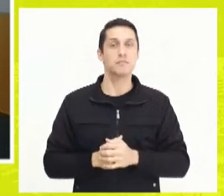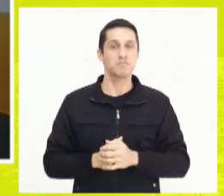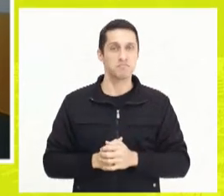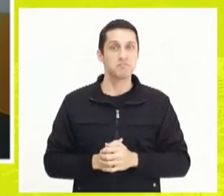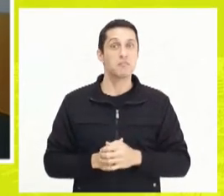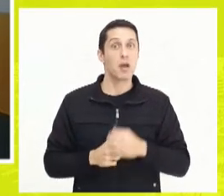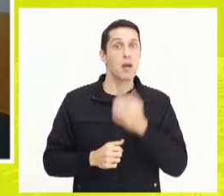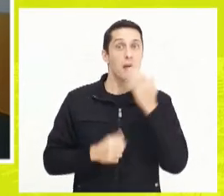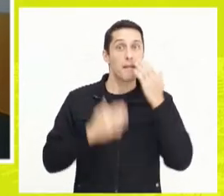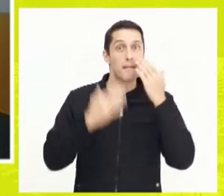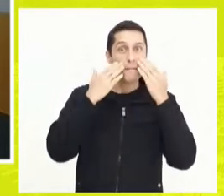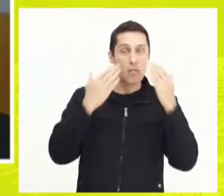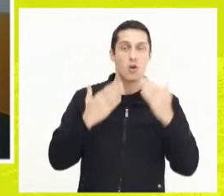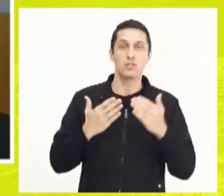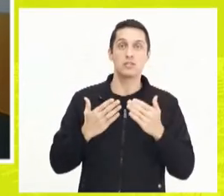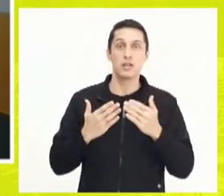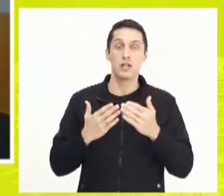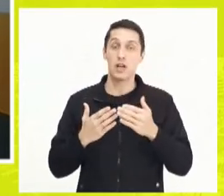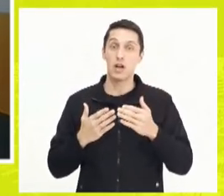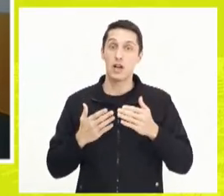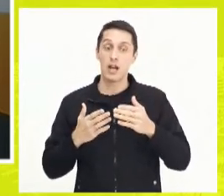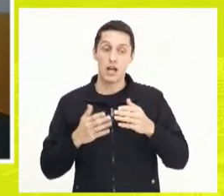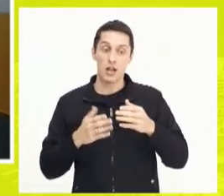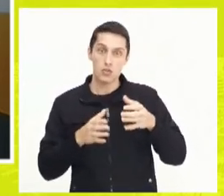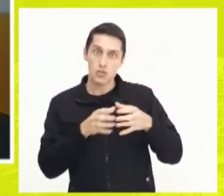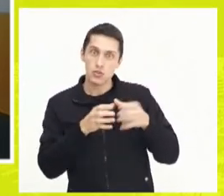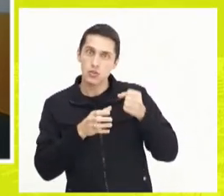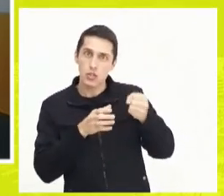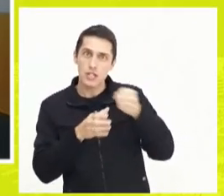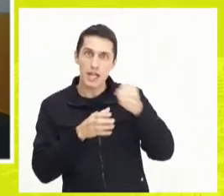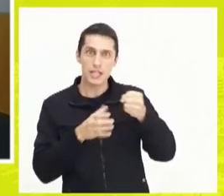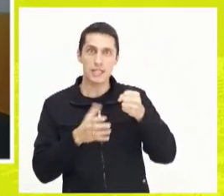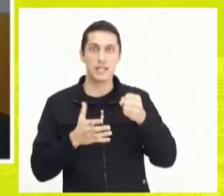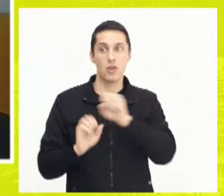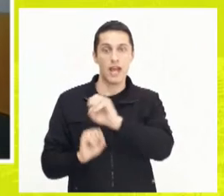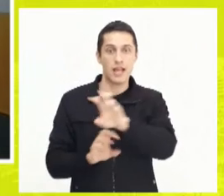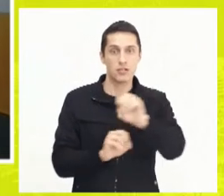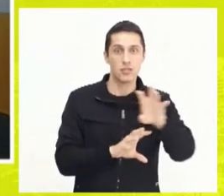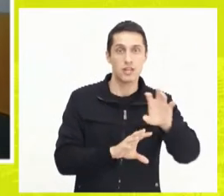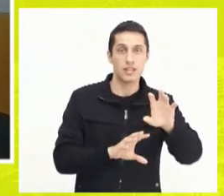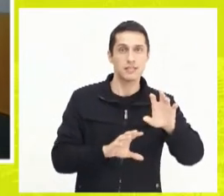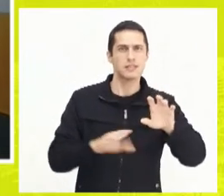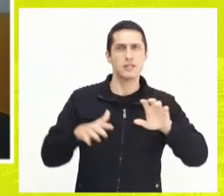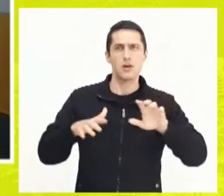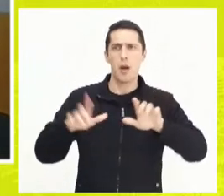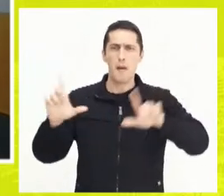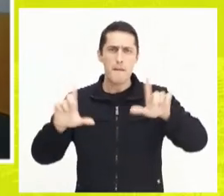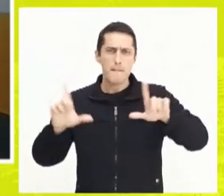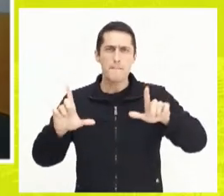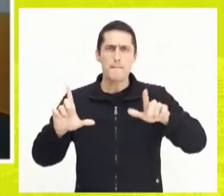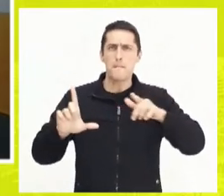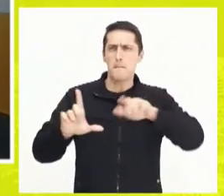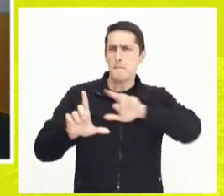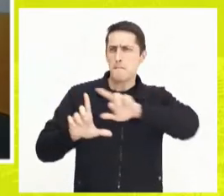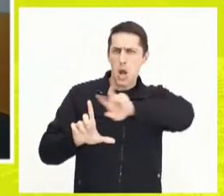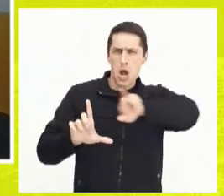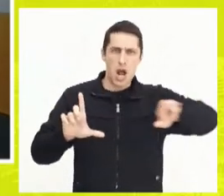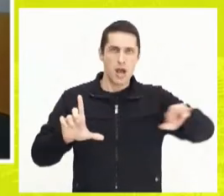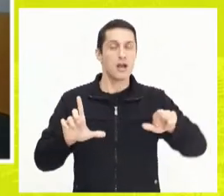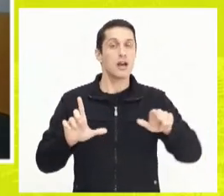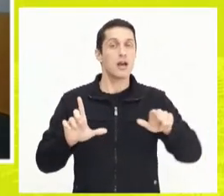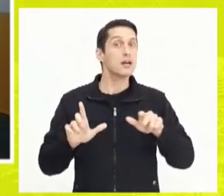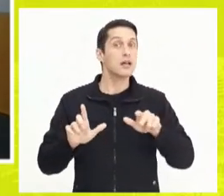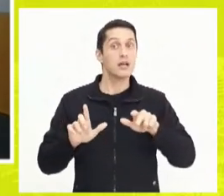their cooperations here but you know they're bringing their uh pieces here and we're going to